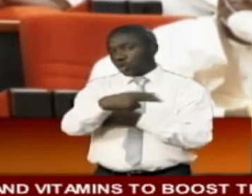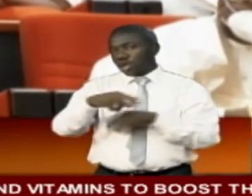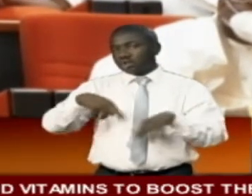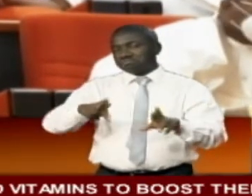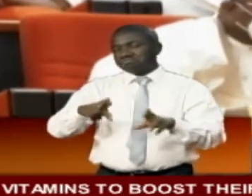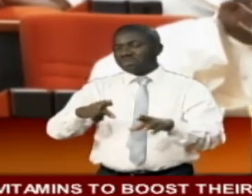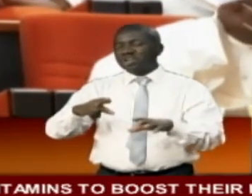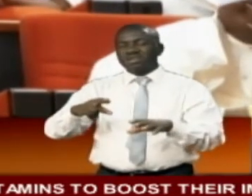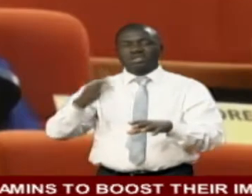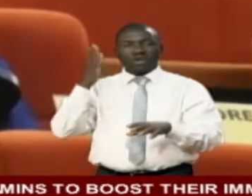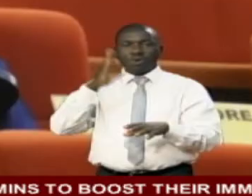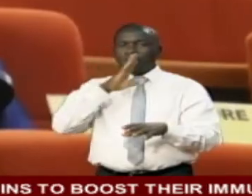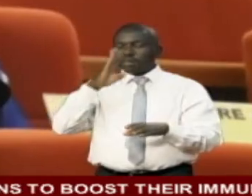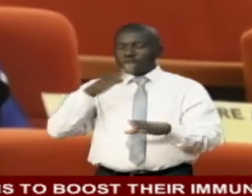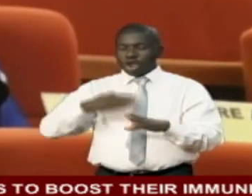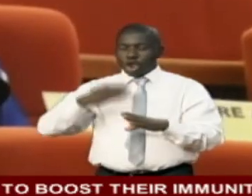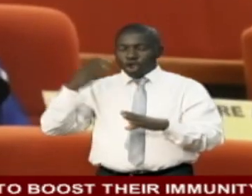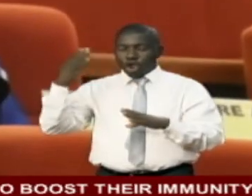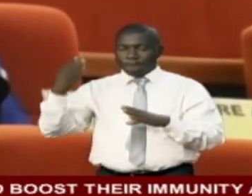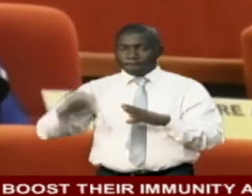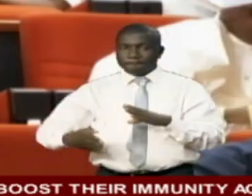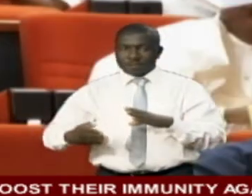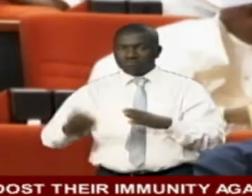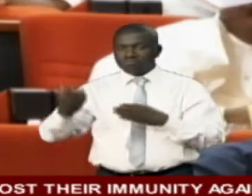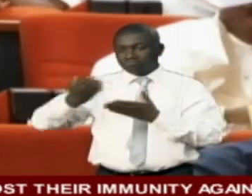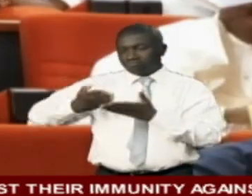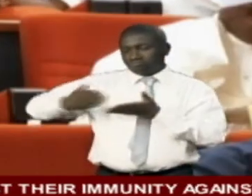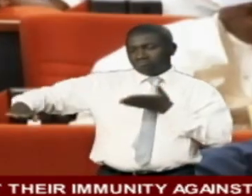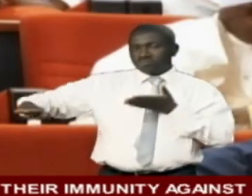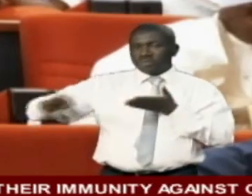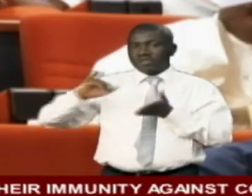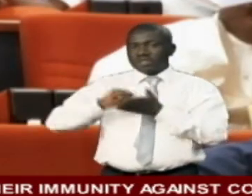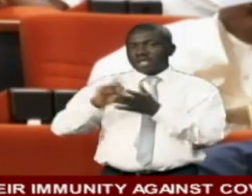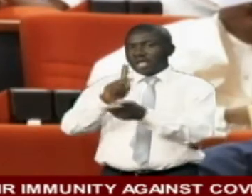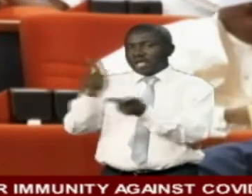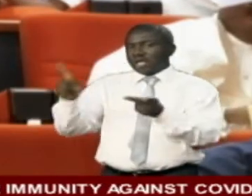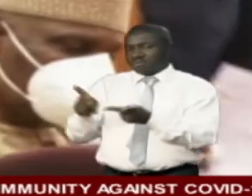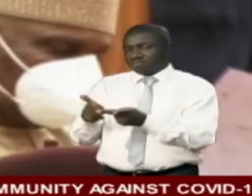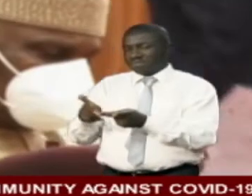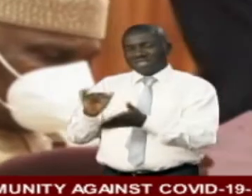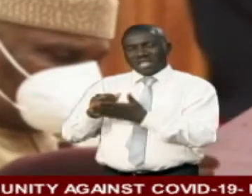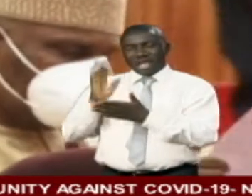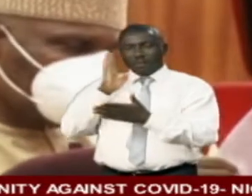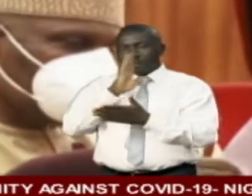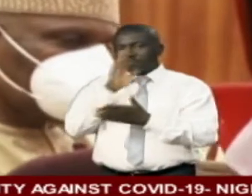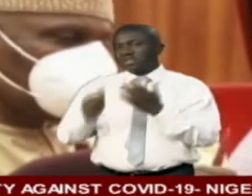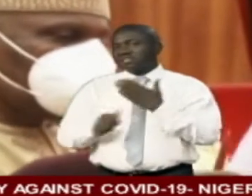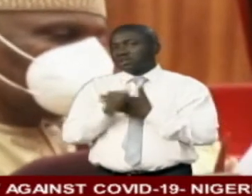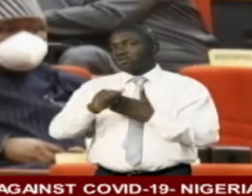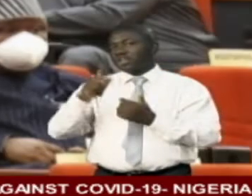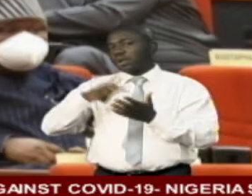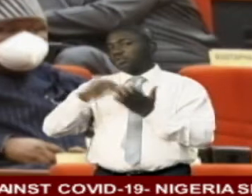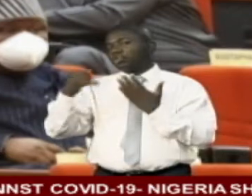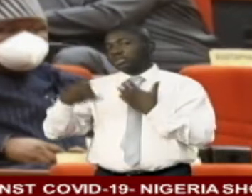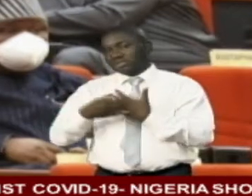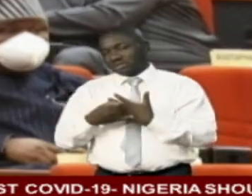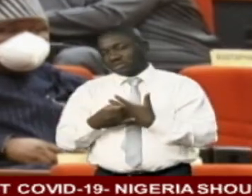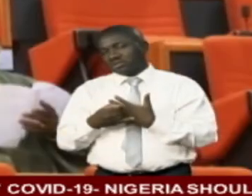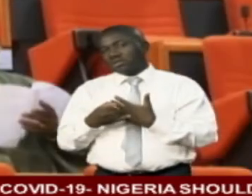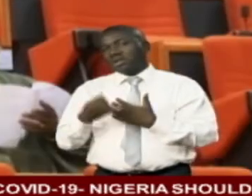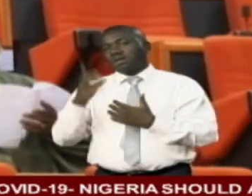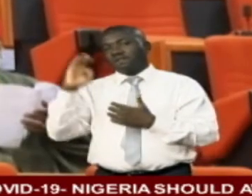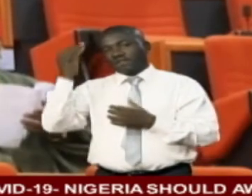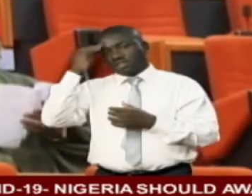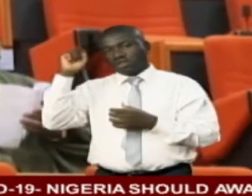total isolation of that region. And that will be dangerous for the project the